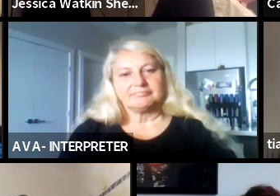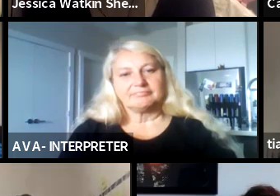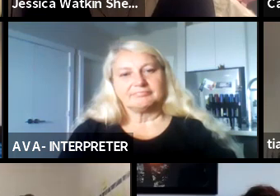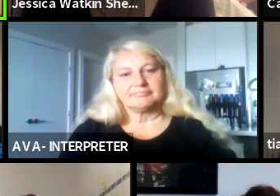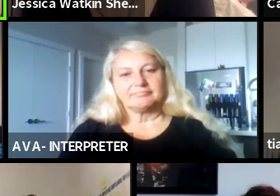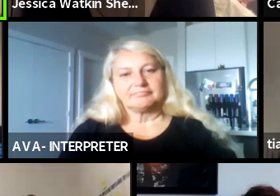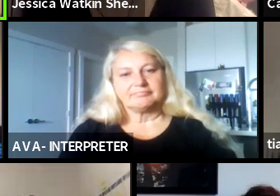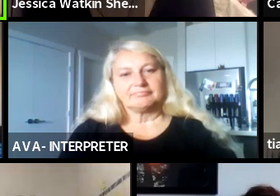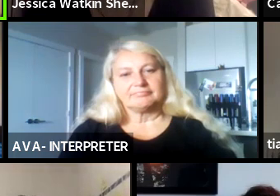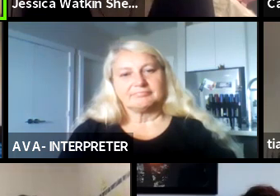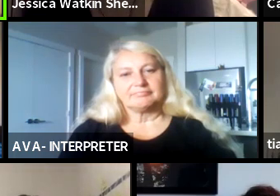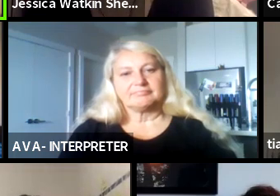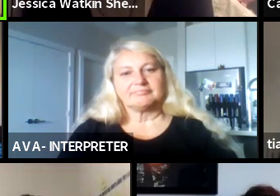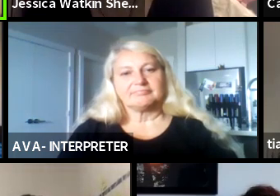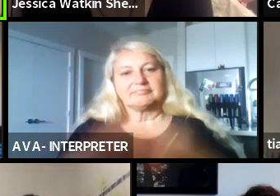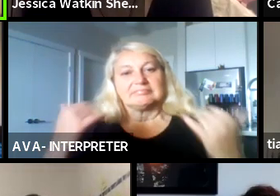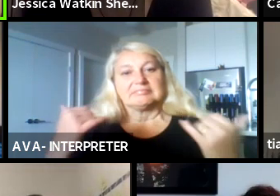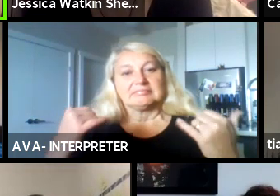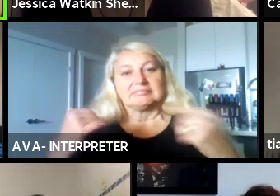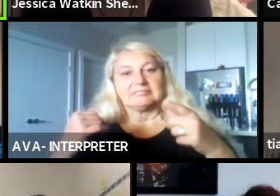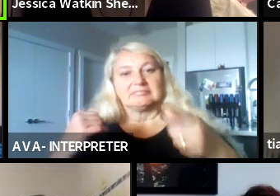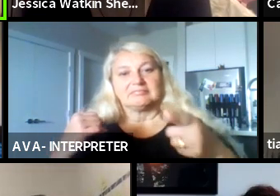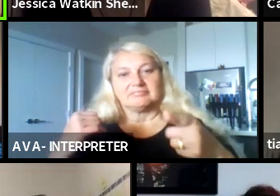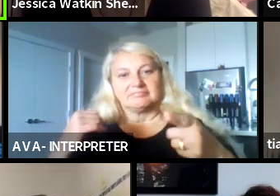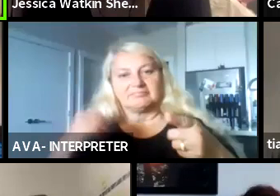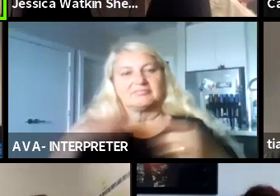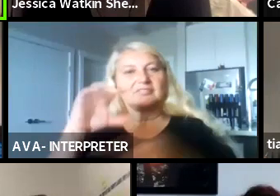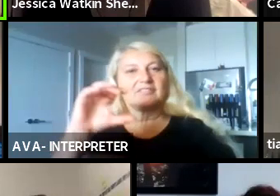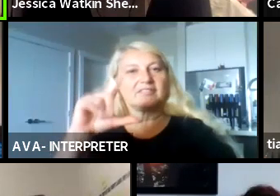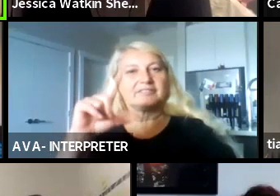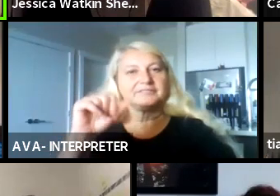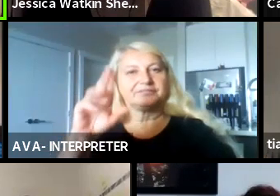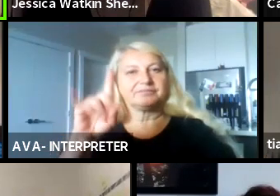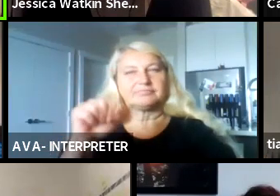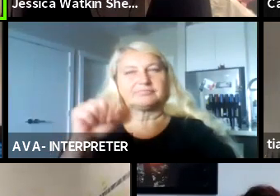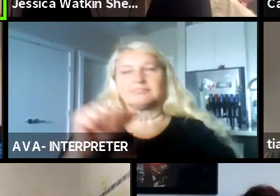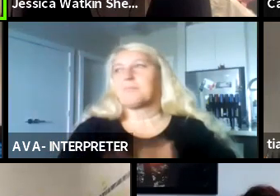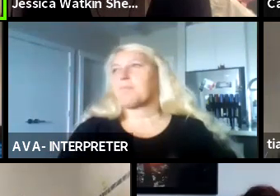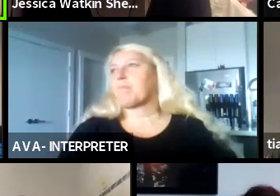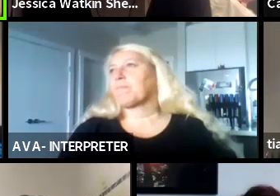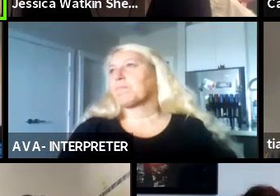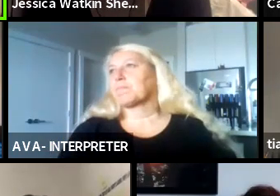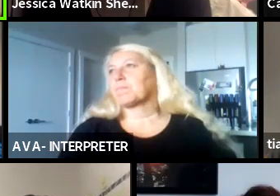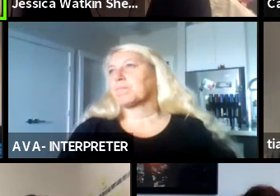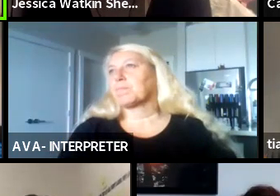This is Claudia. I am feeling